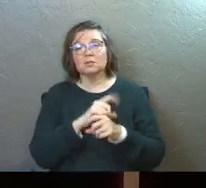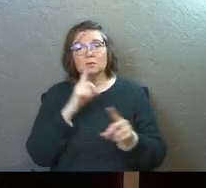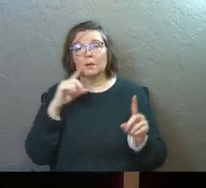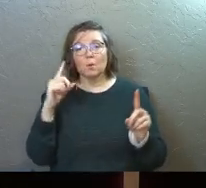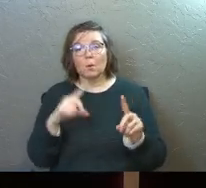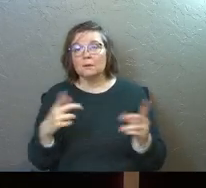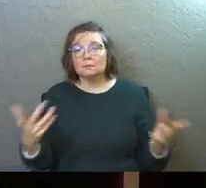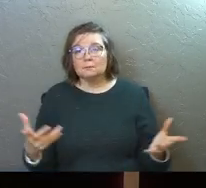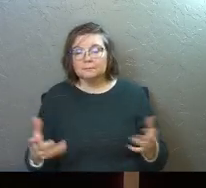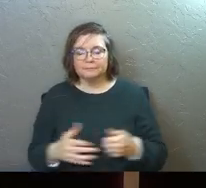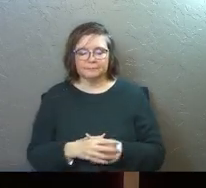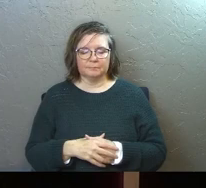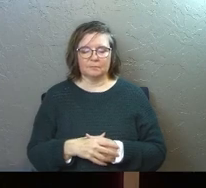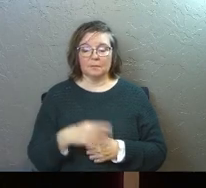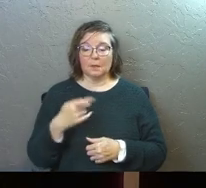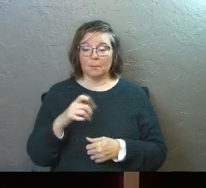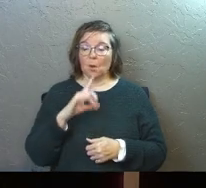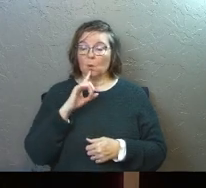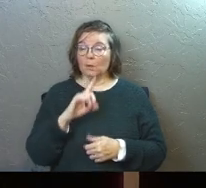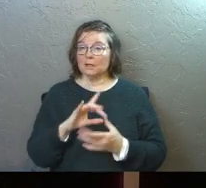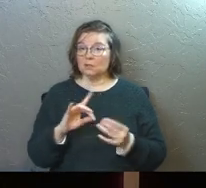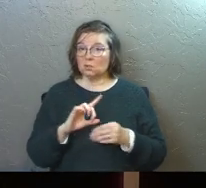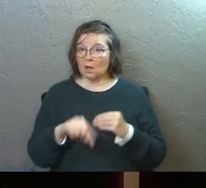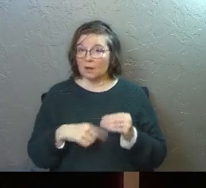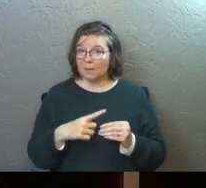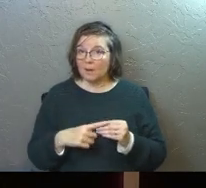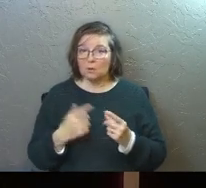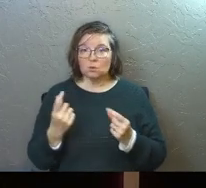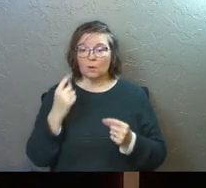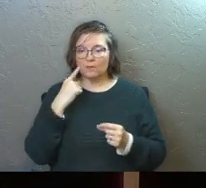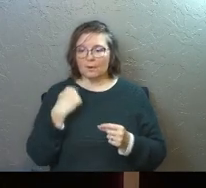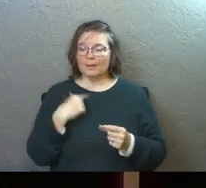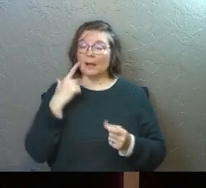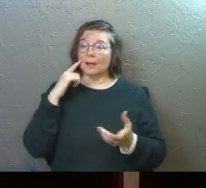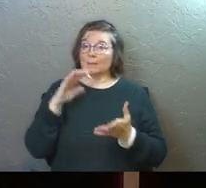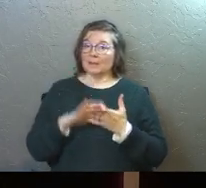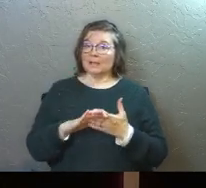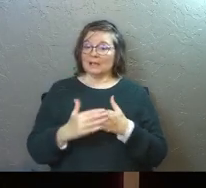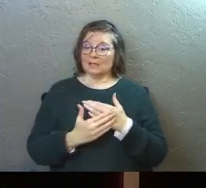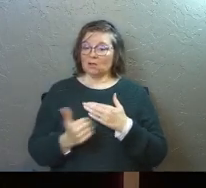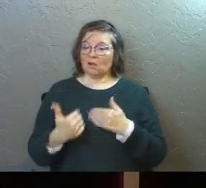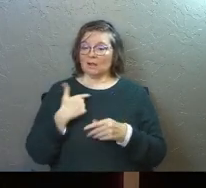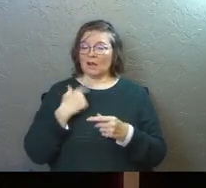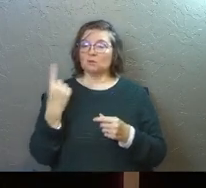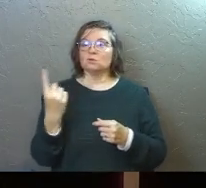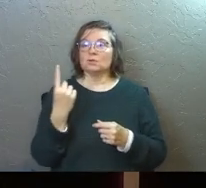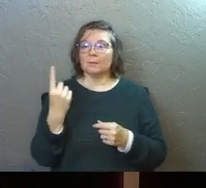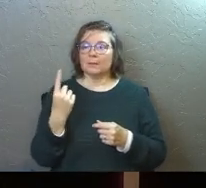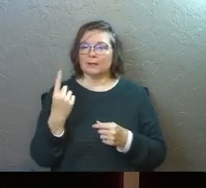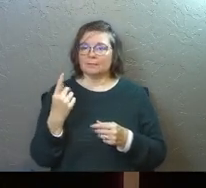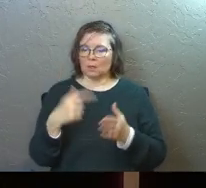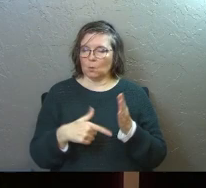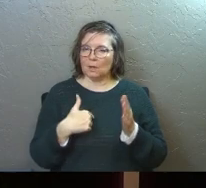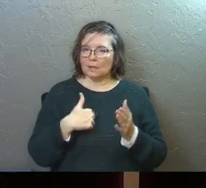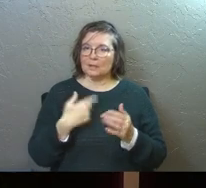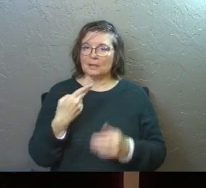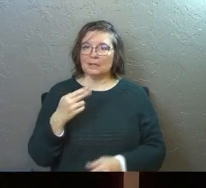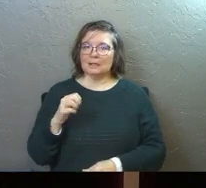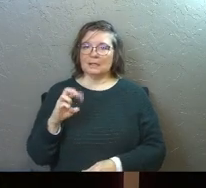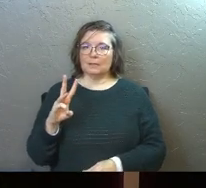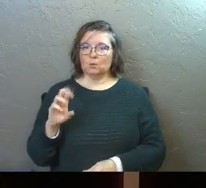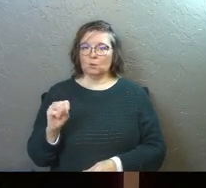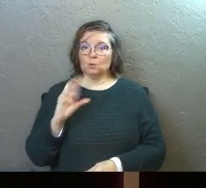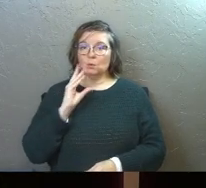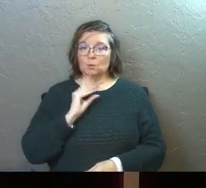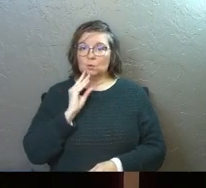point of all of this, okay? What is Paul really getting at? What is he doing for me? I believe that he is calling us to something. And here's what it is. Hebrews 12, 1